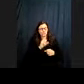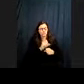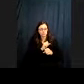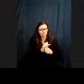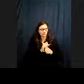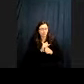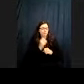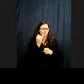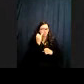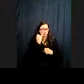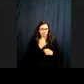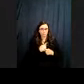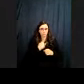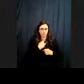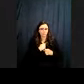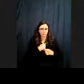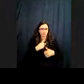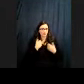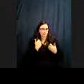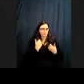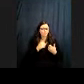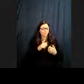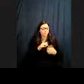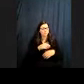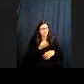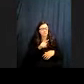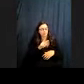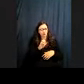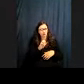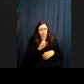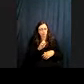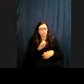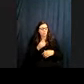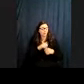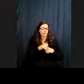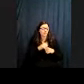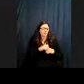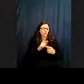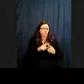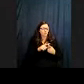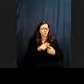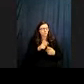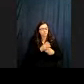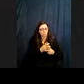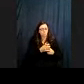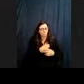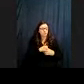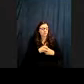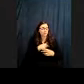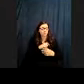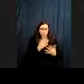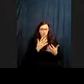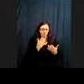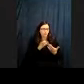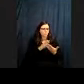the redemptive blip is subtle, a pitched pebble to the skull. But we want it to be